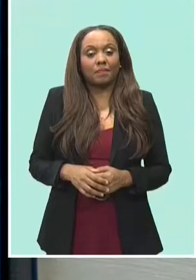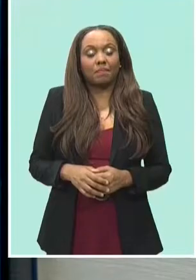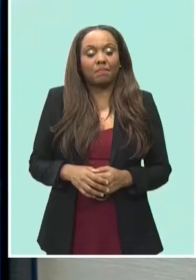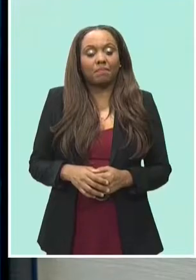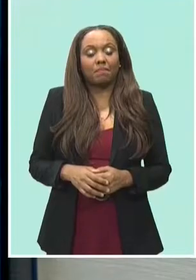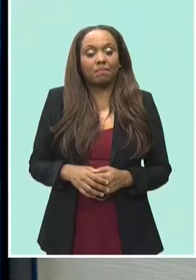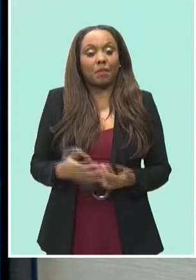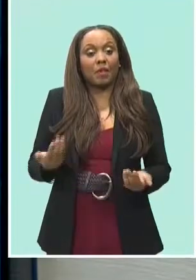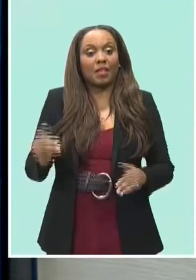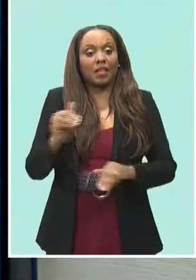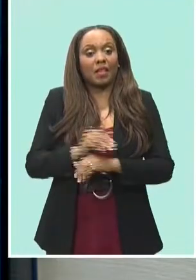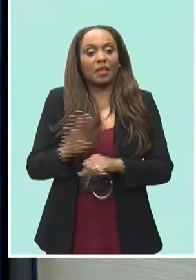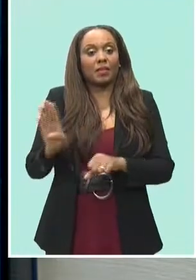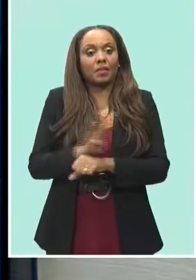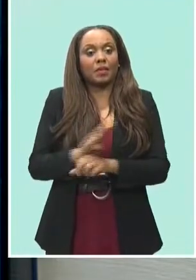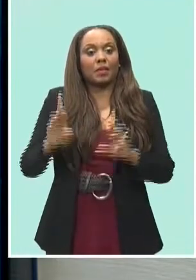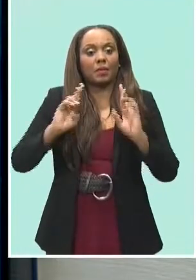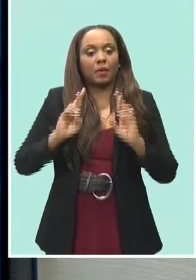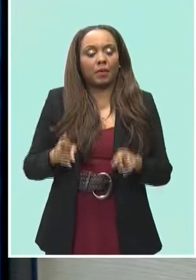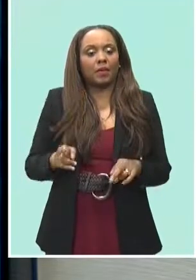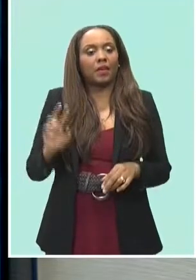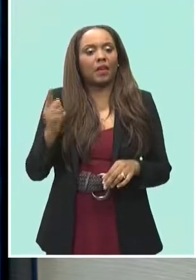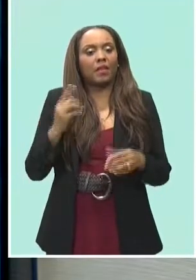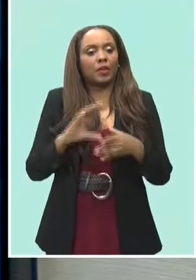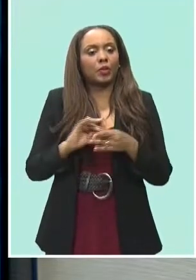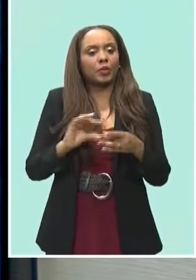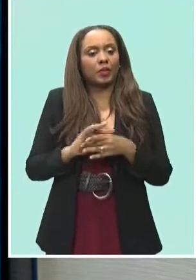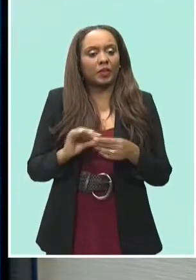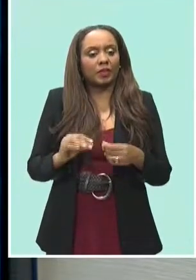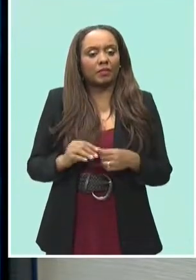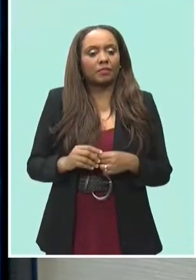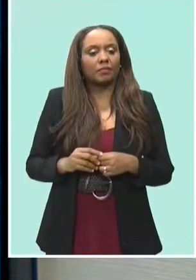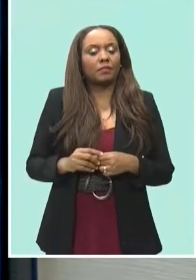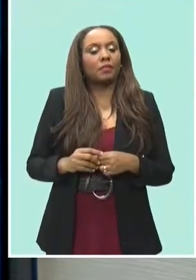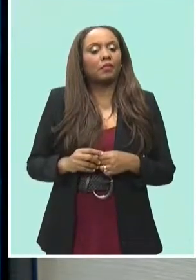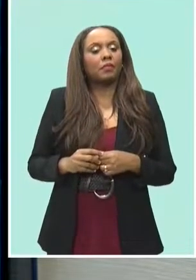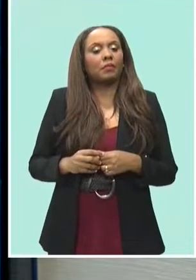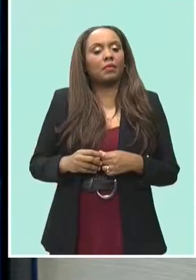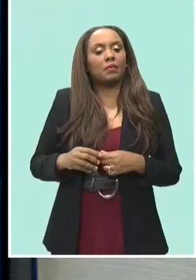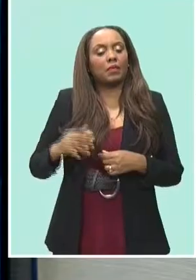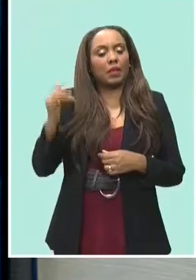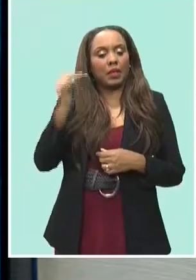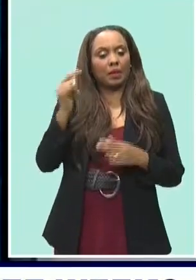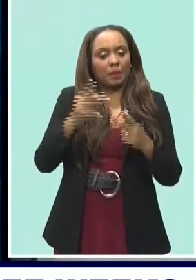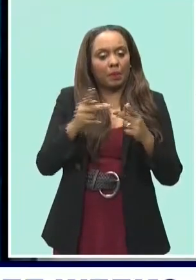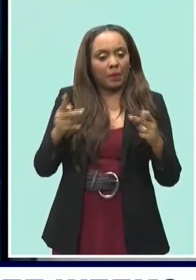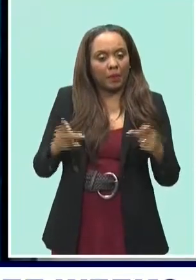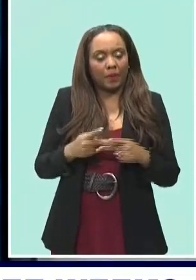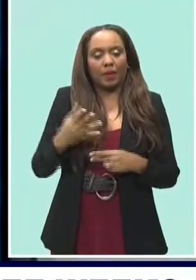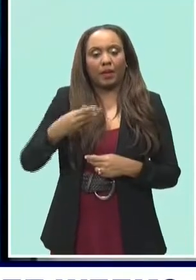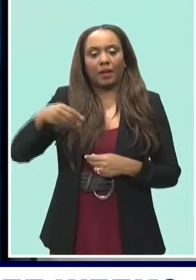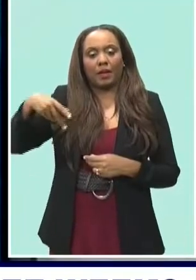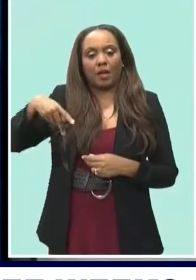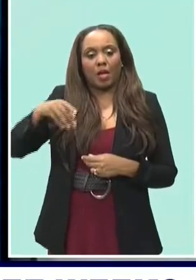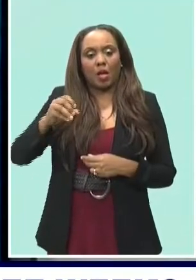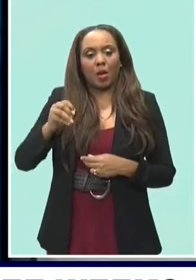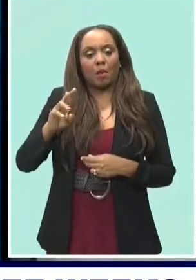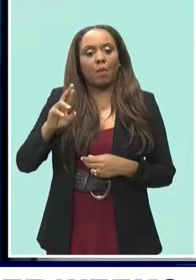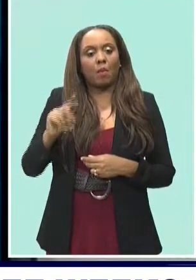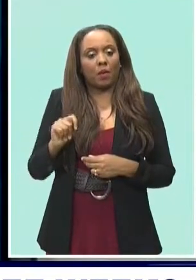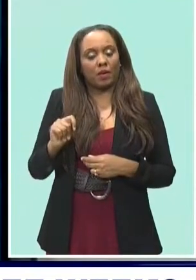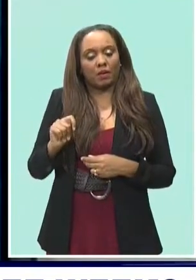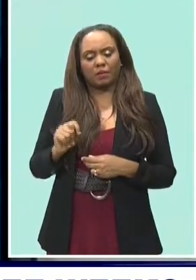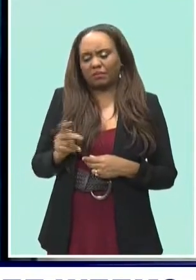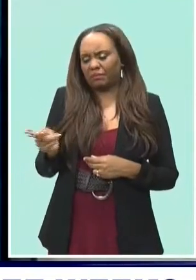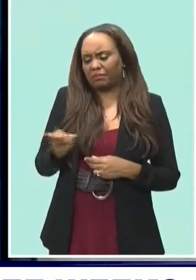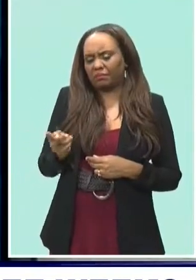In tonight's Business Report, we begin with developments regarding the island's ports of entry. Cabinet has approved a new customs tariff